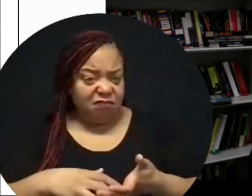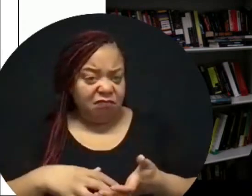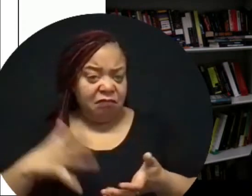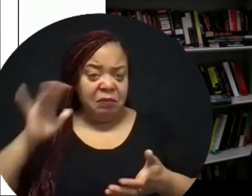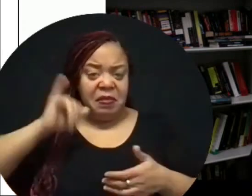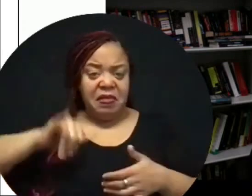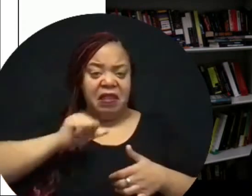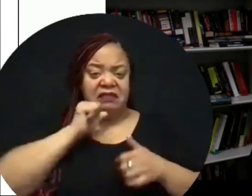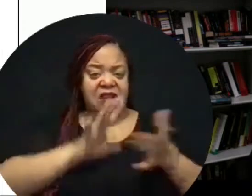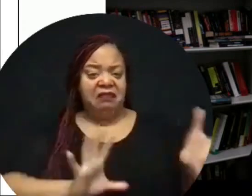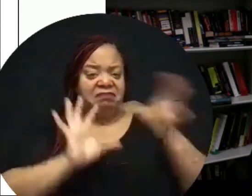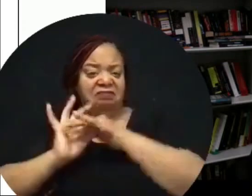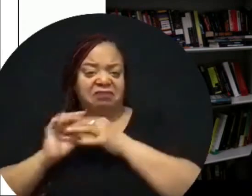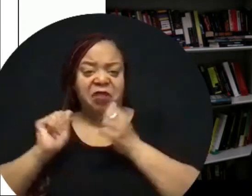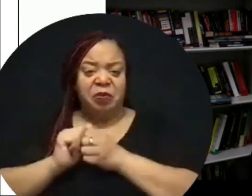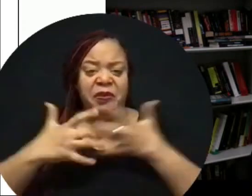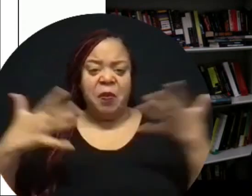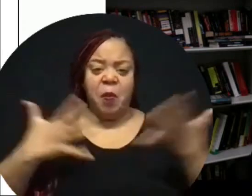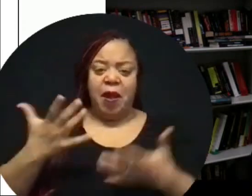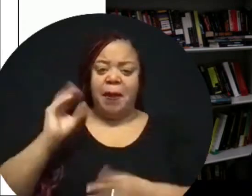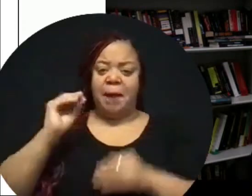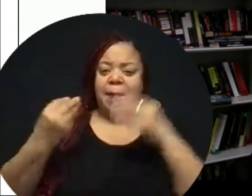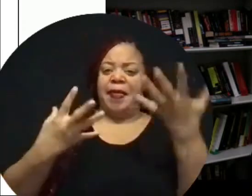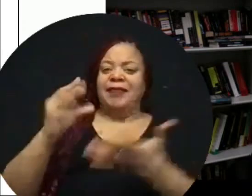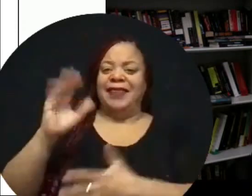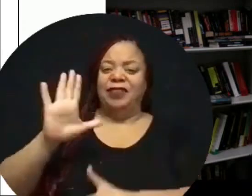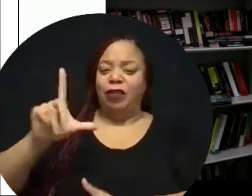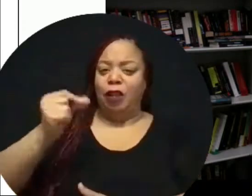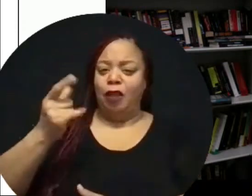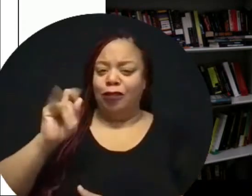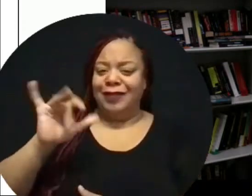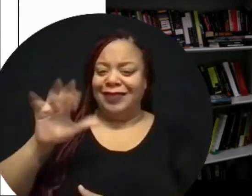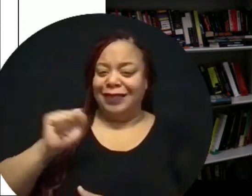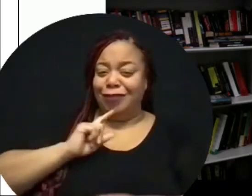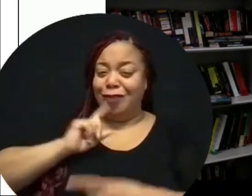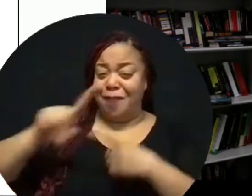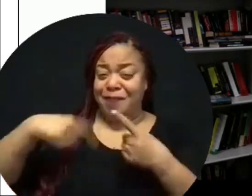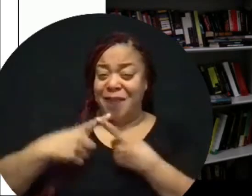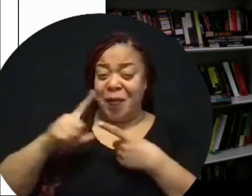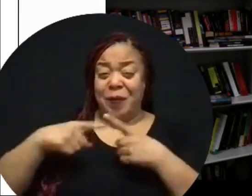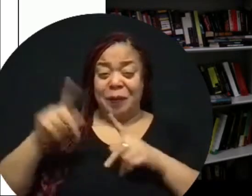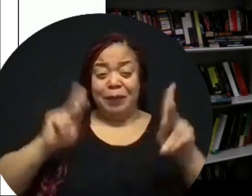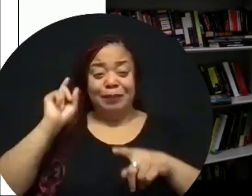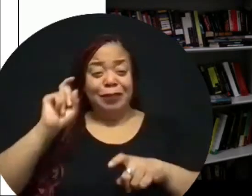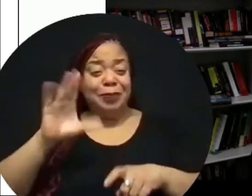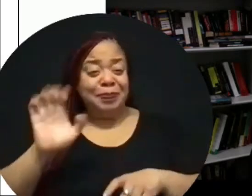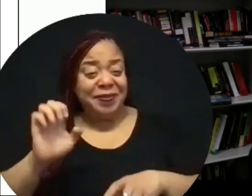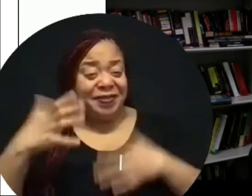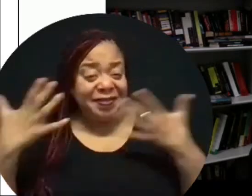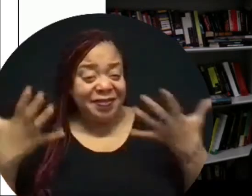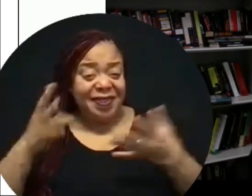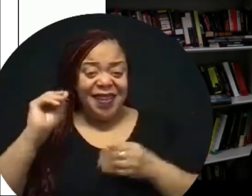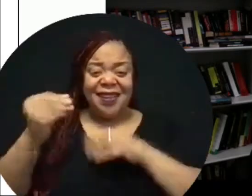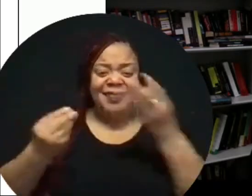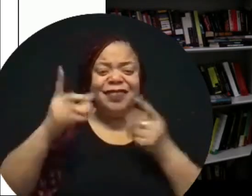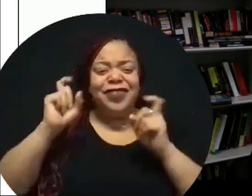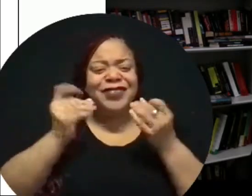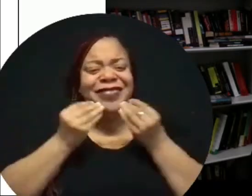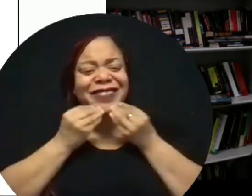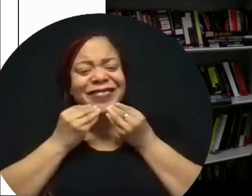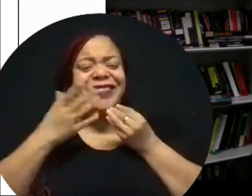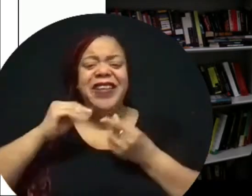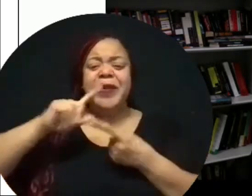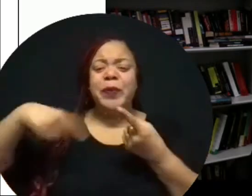land in partially indigenized ways, and often in relation to indigenous people as well, to create all kinds